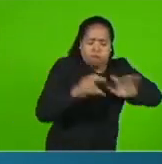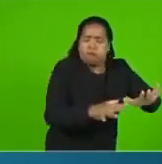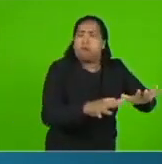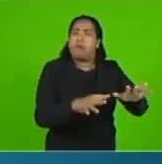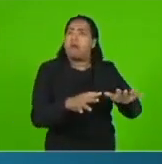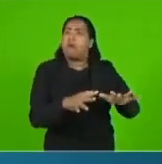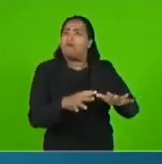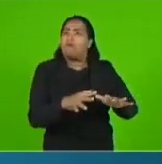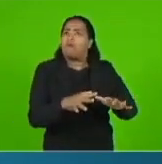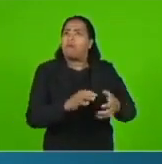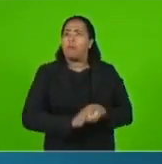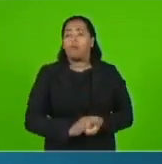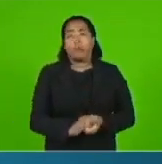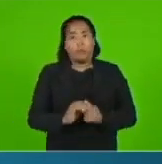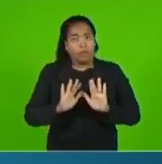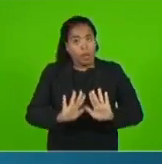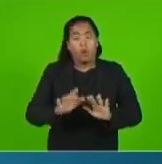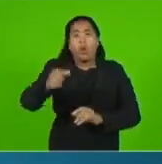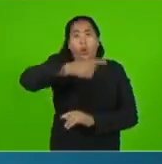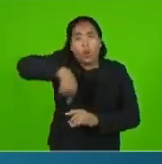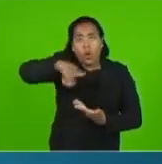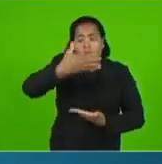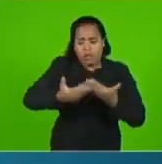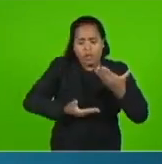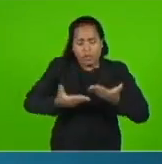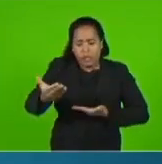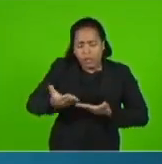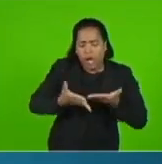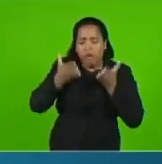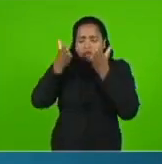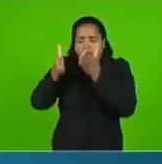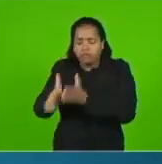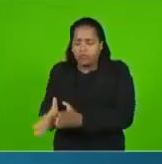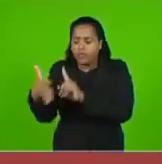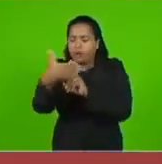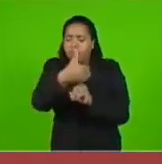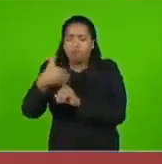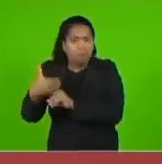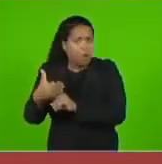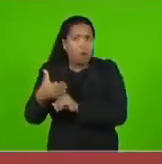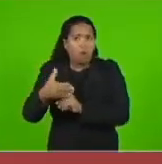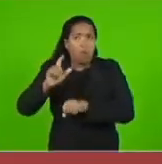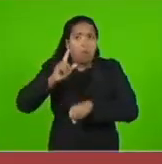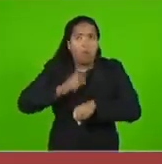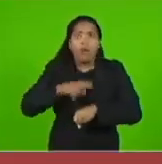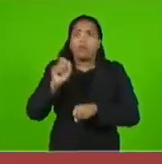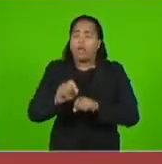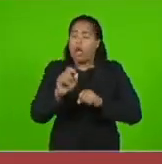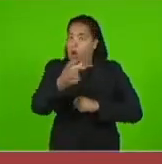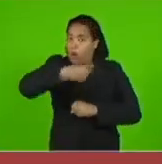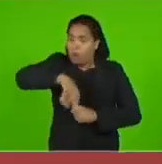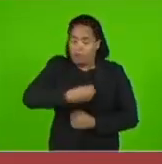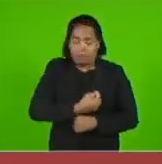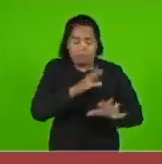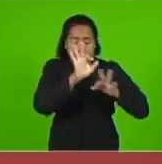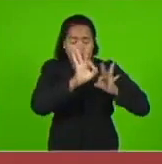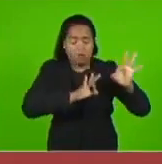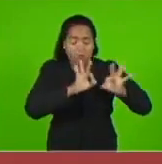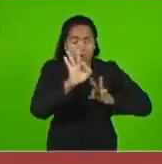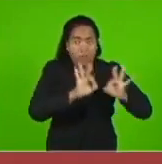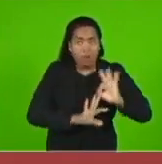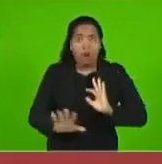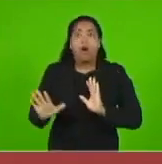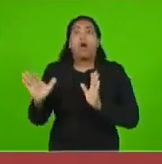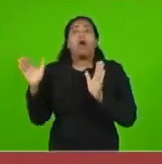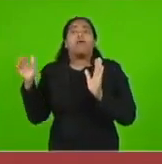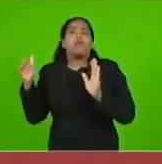upon the entire world to attempt the ones who inhabit on the earth. So the churches have been forewarned, and there's no